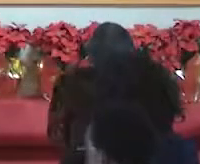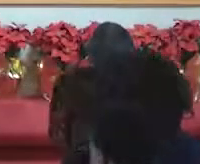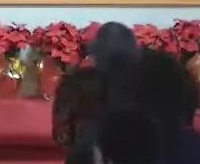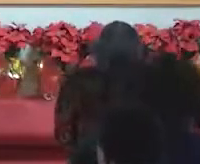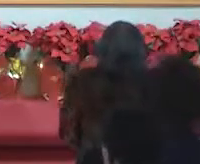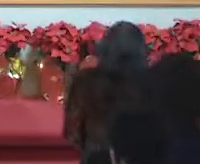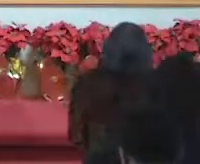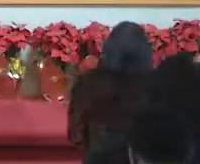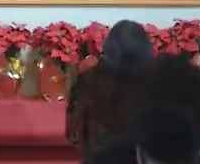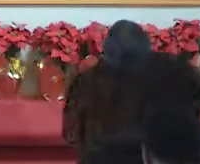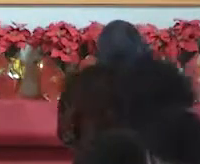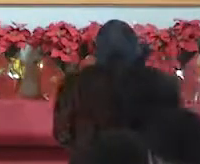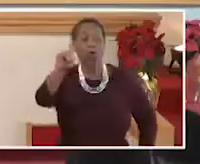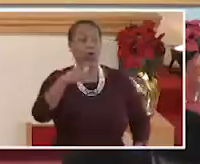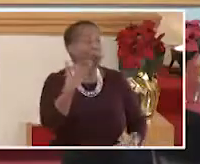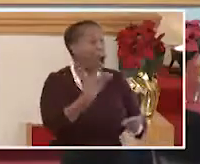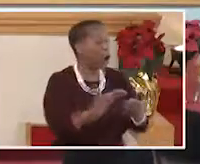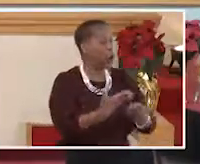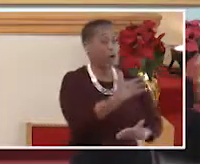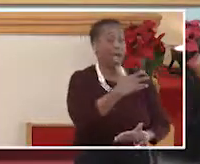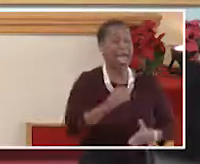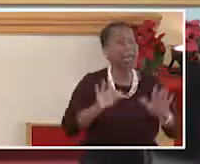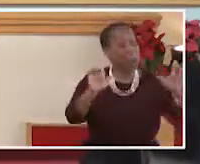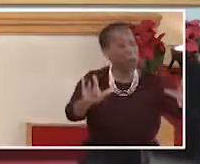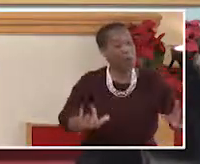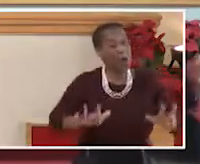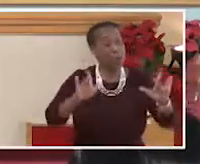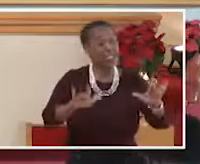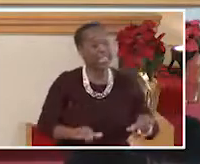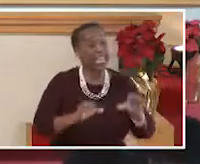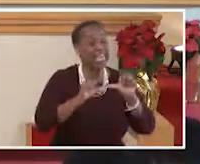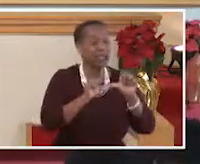Come on, Zion, open up your mouth and give God praise.